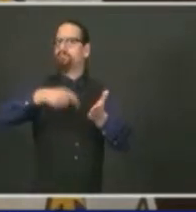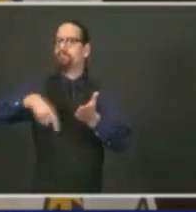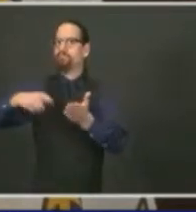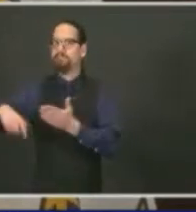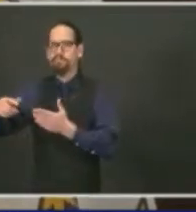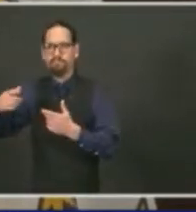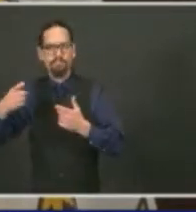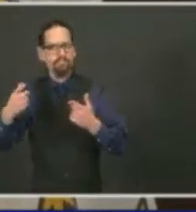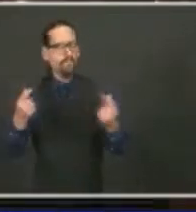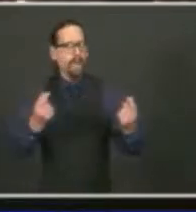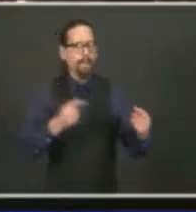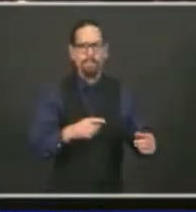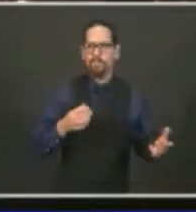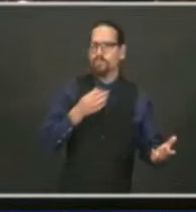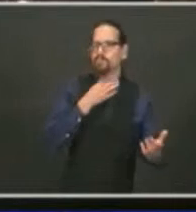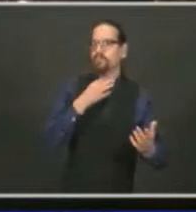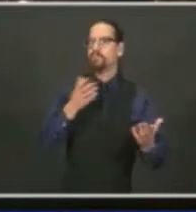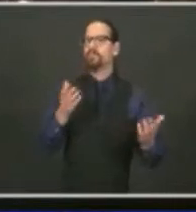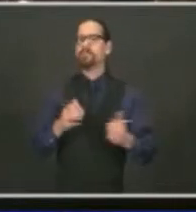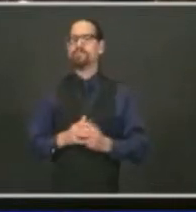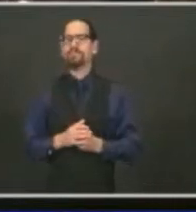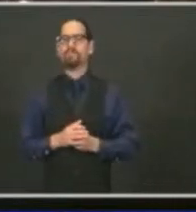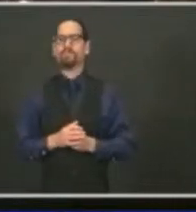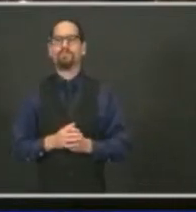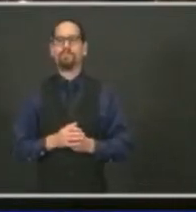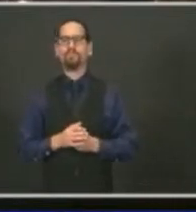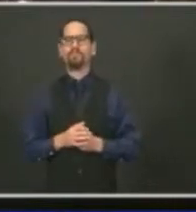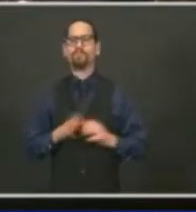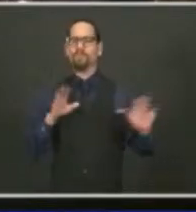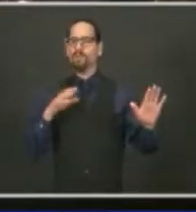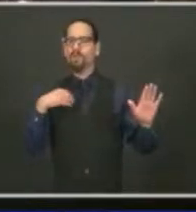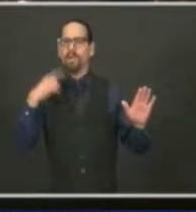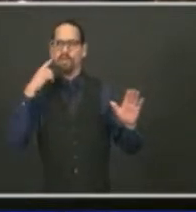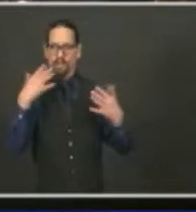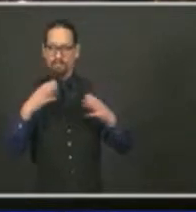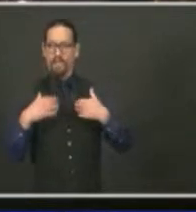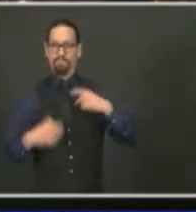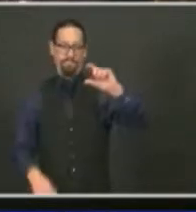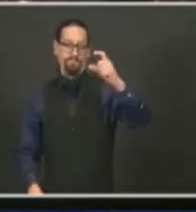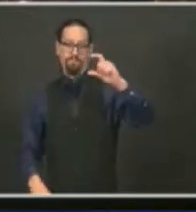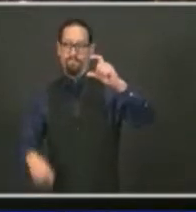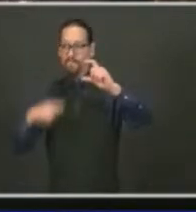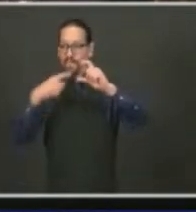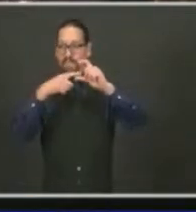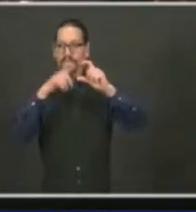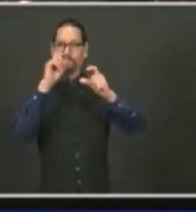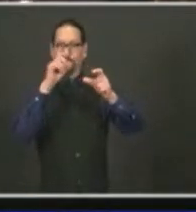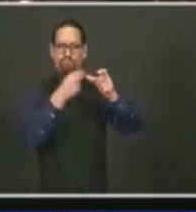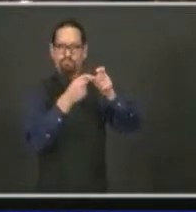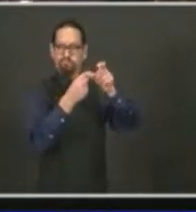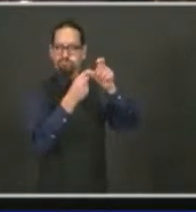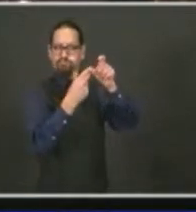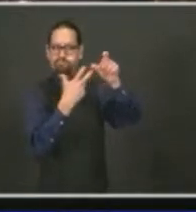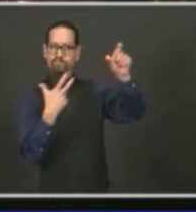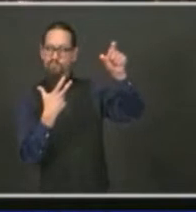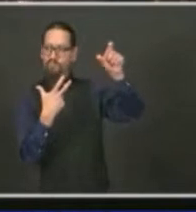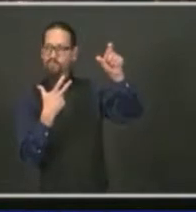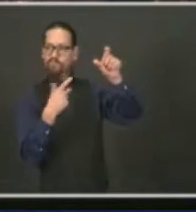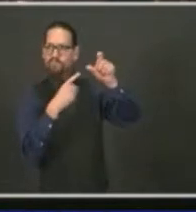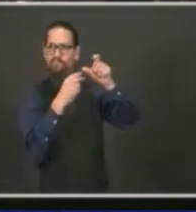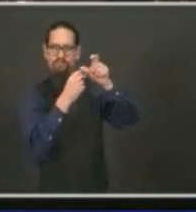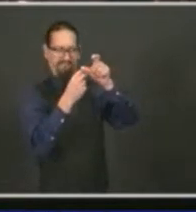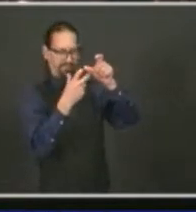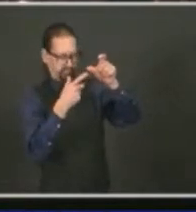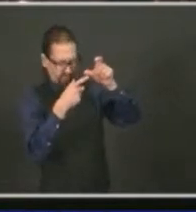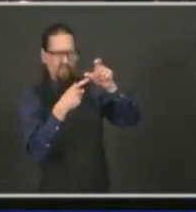out more from the vials that they already have. So then where does that put us? But then we heard about the lower